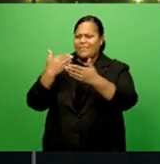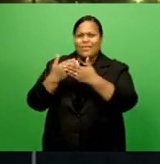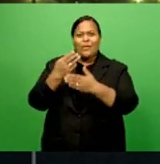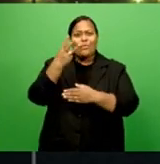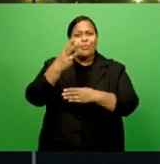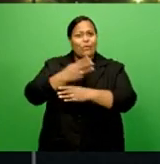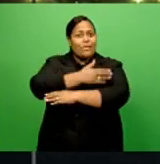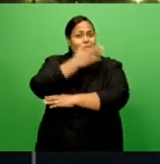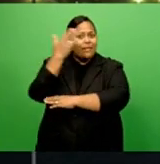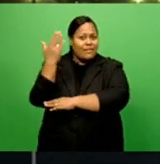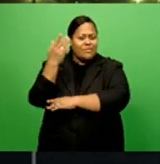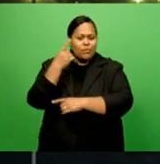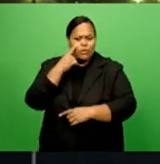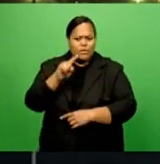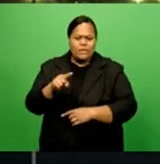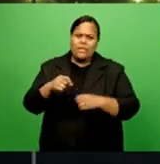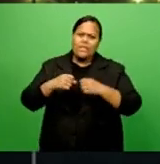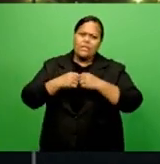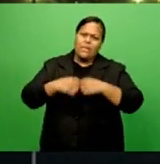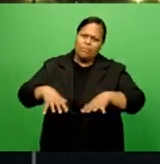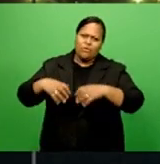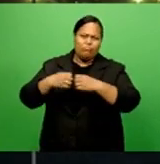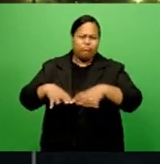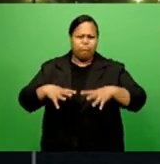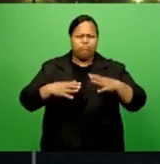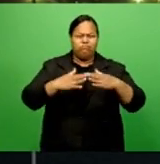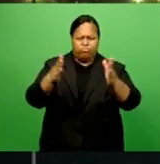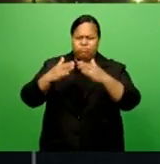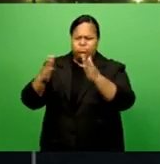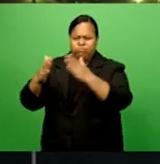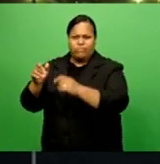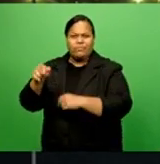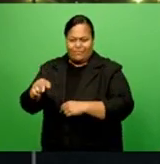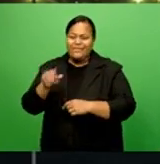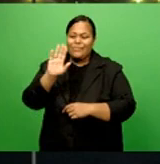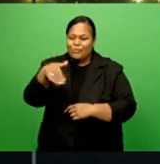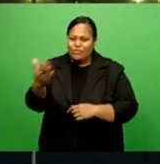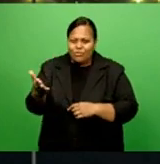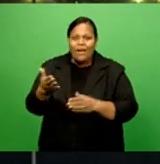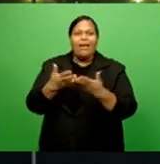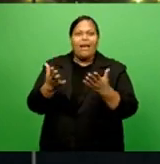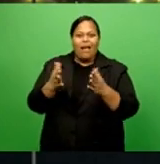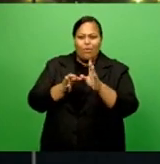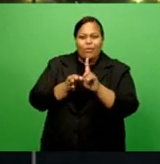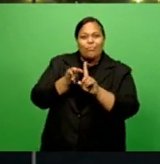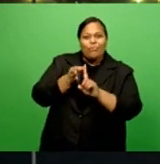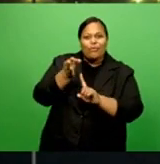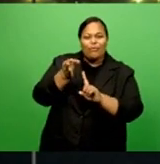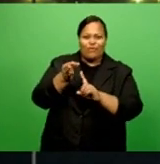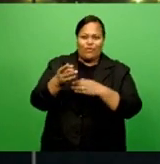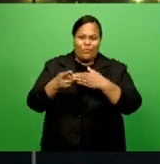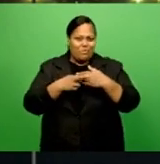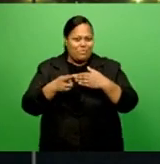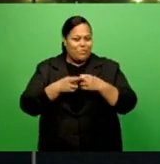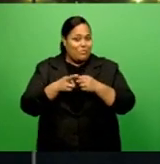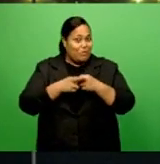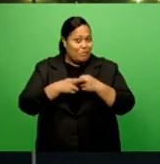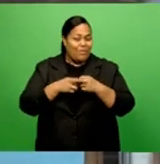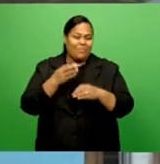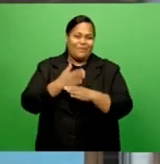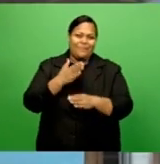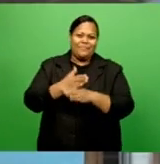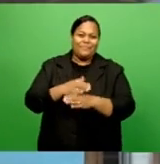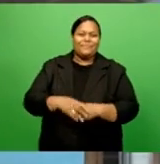see damage sustained as well as check on the progress of the rehabilitation work. Eleanor Rangevu